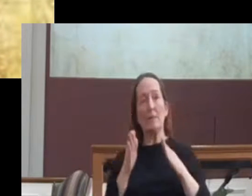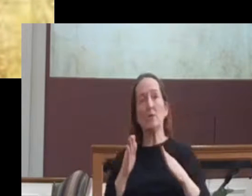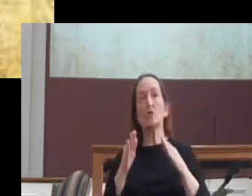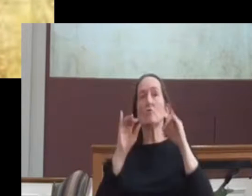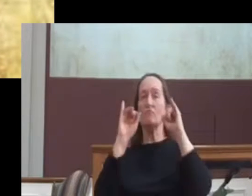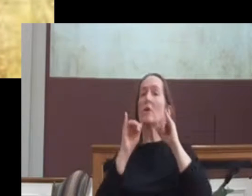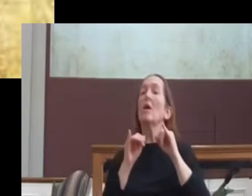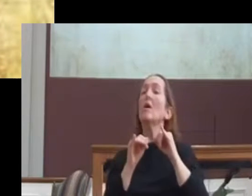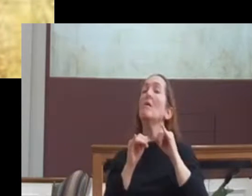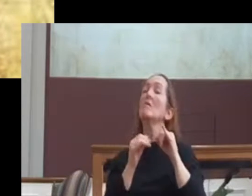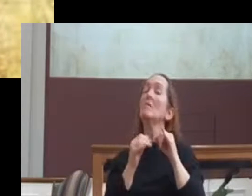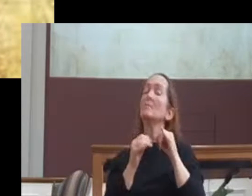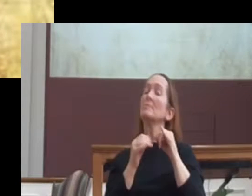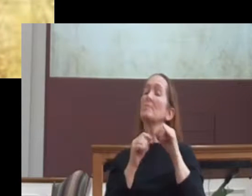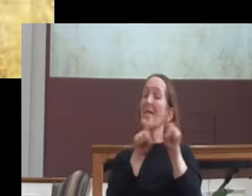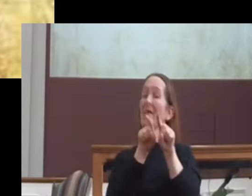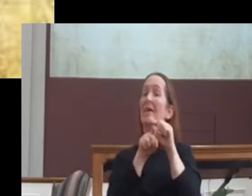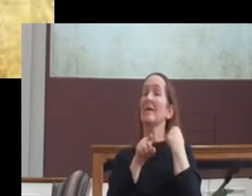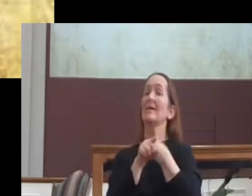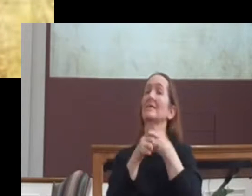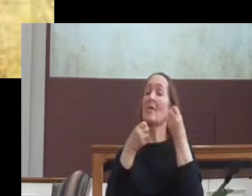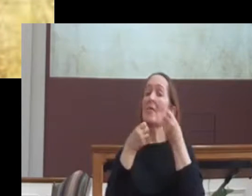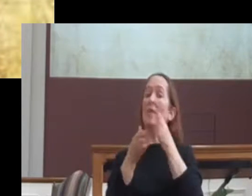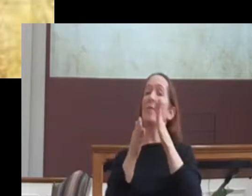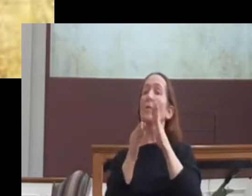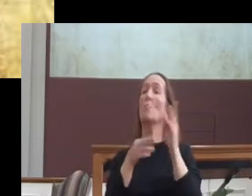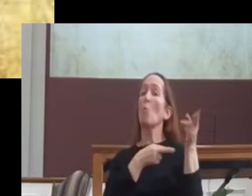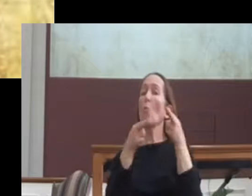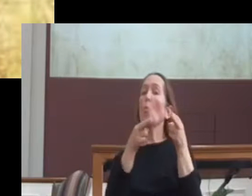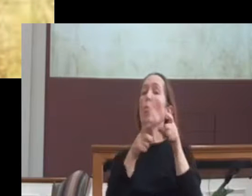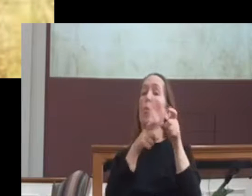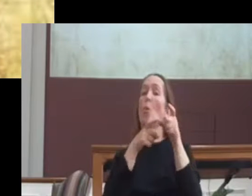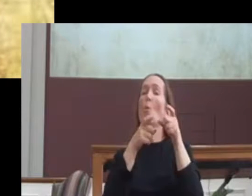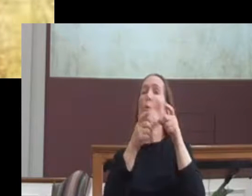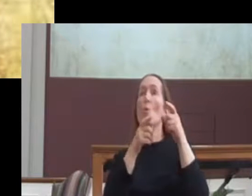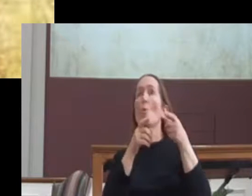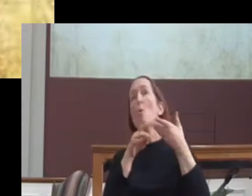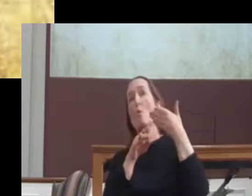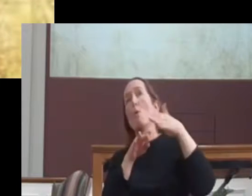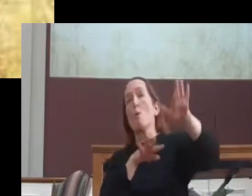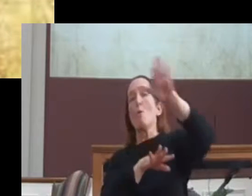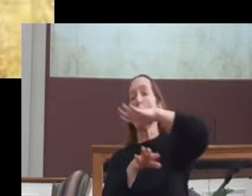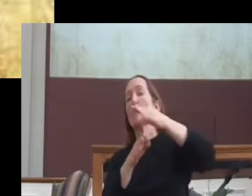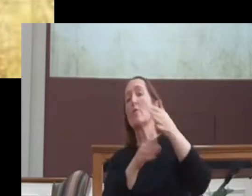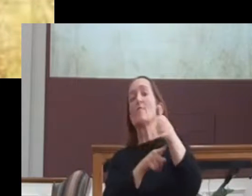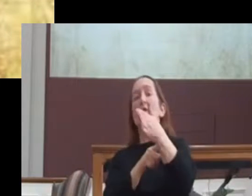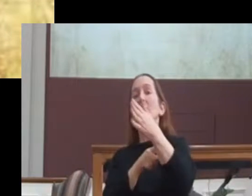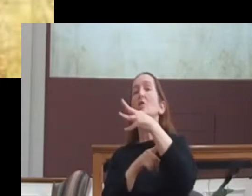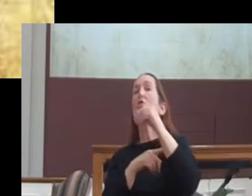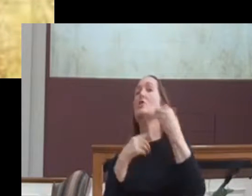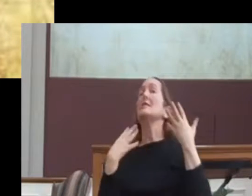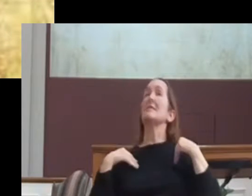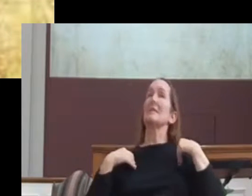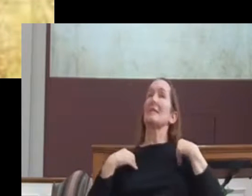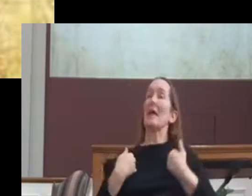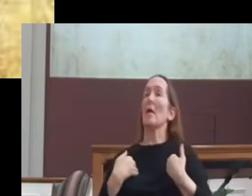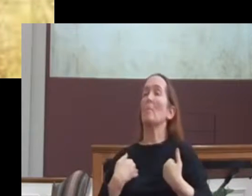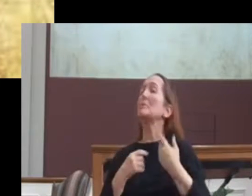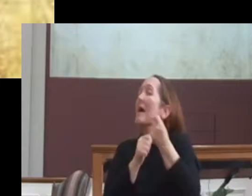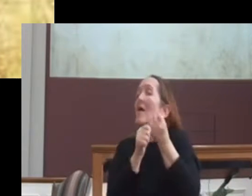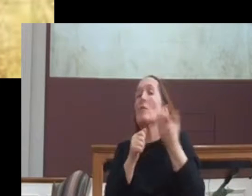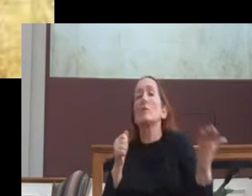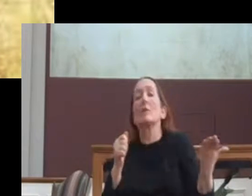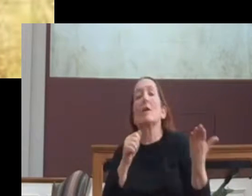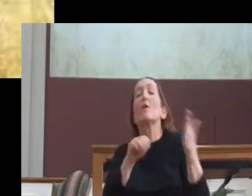our image, according to our likeness, and let them rule over the fish of the sea, and over the birds of the sky, and